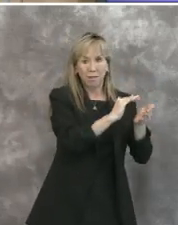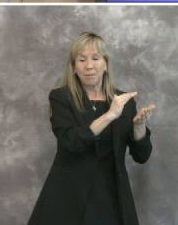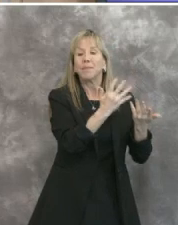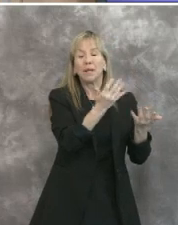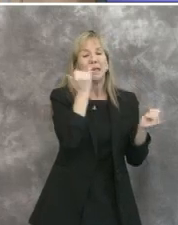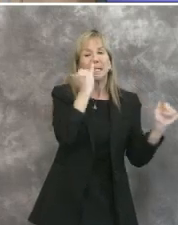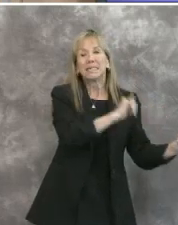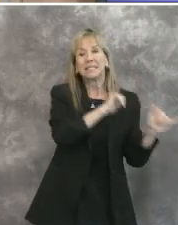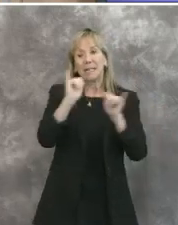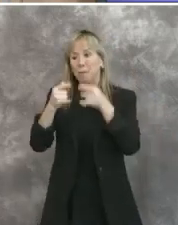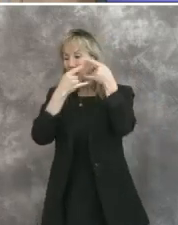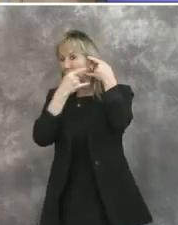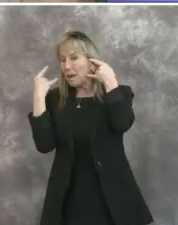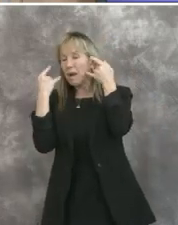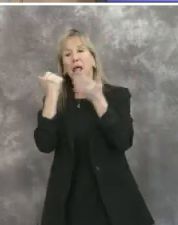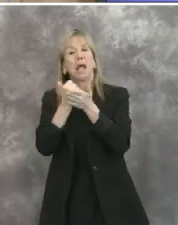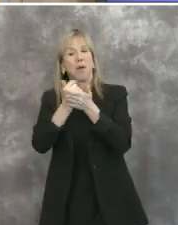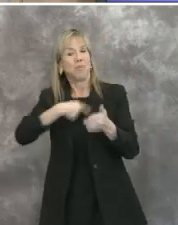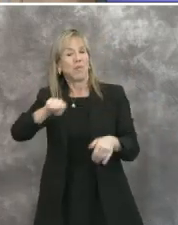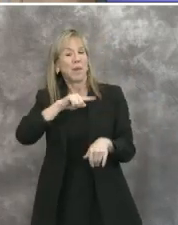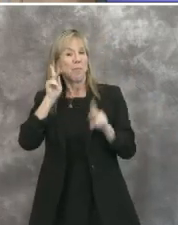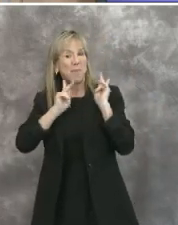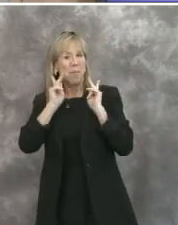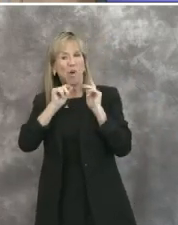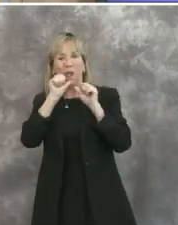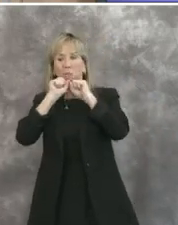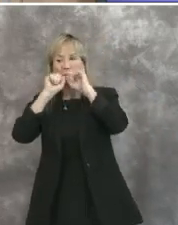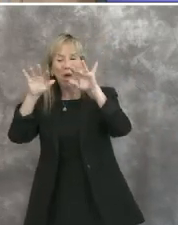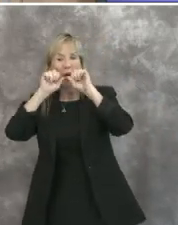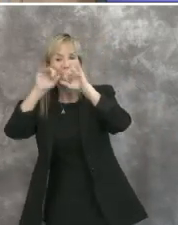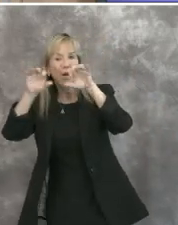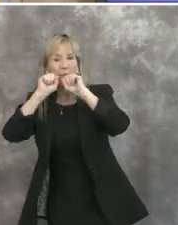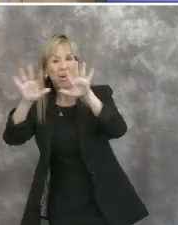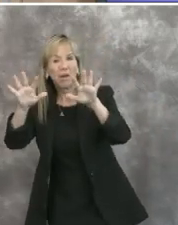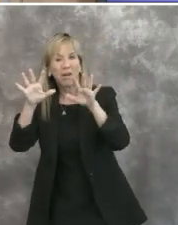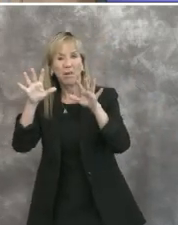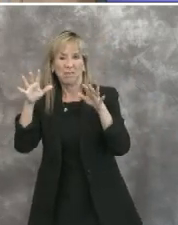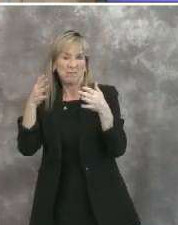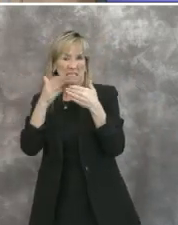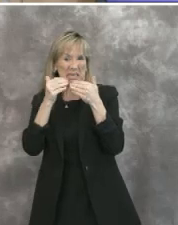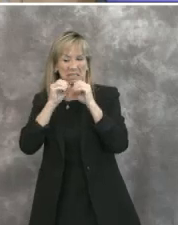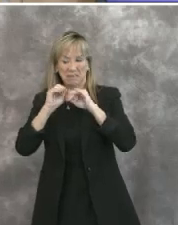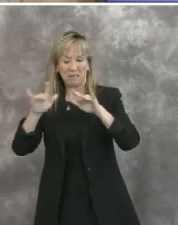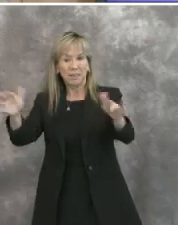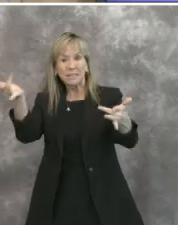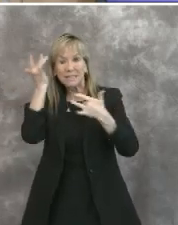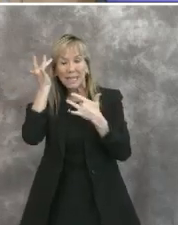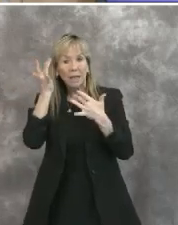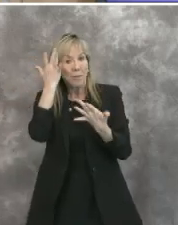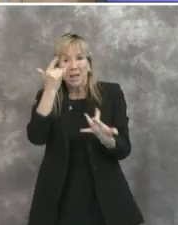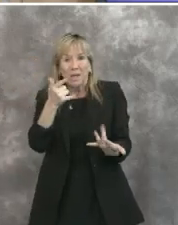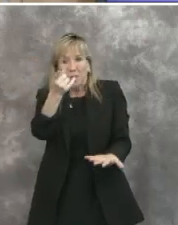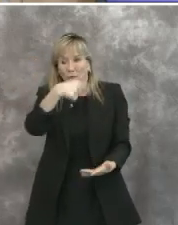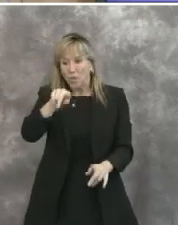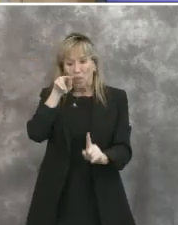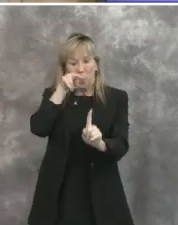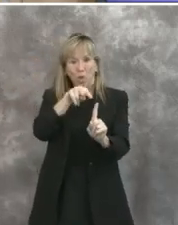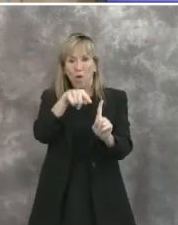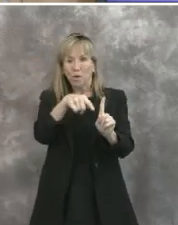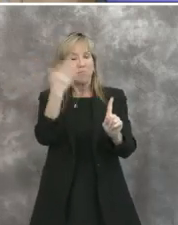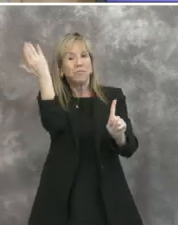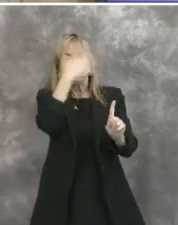people won't catch fire or get sick. And because we don't know for sure who's sick, the only solution is